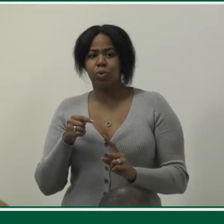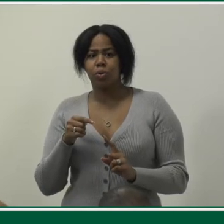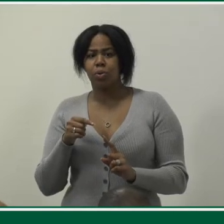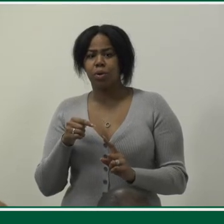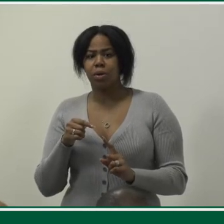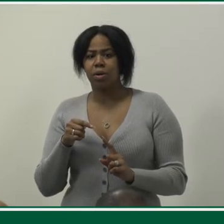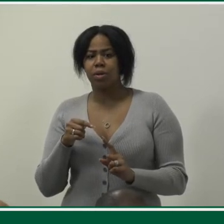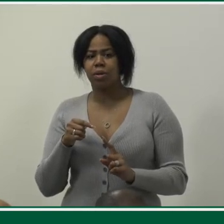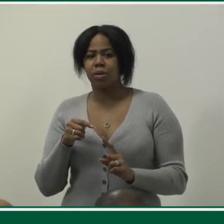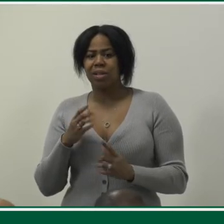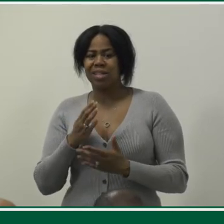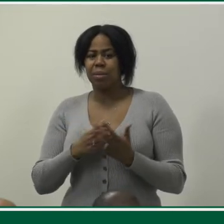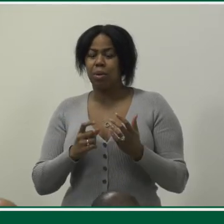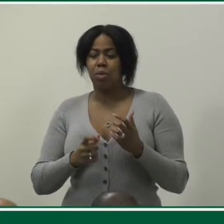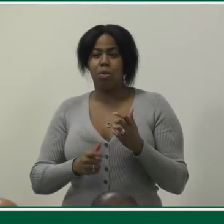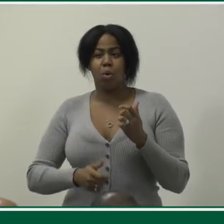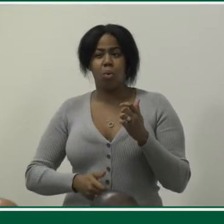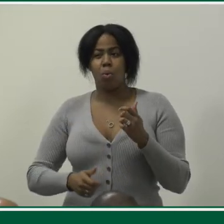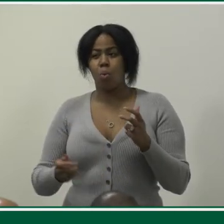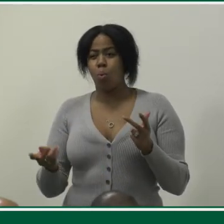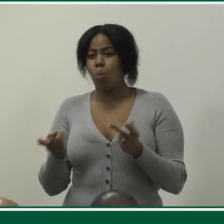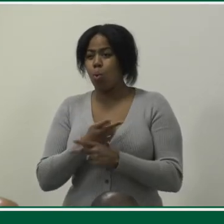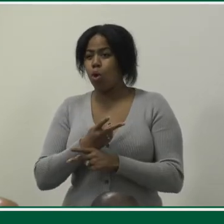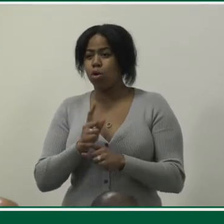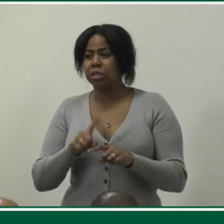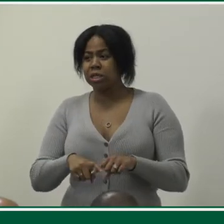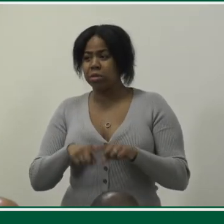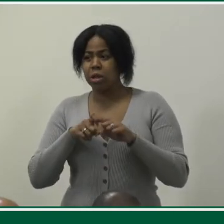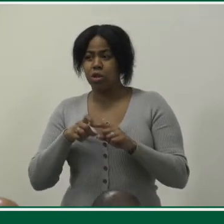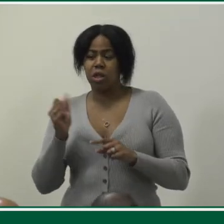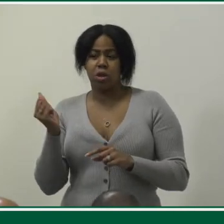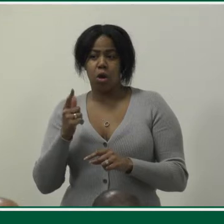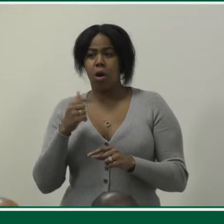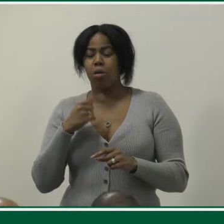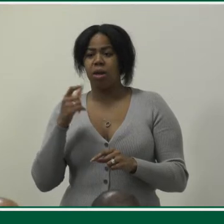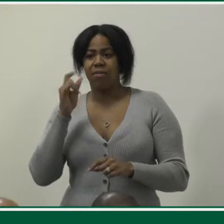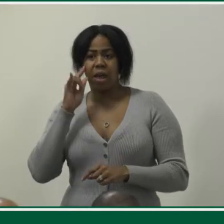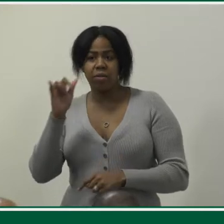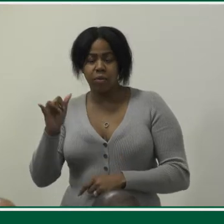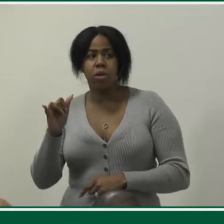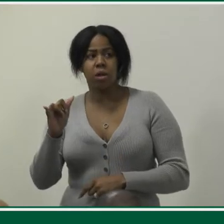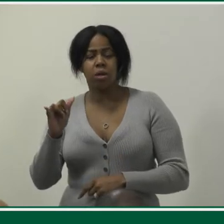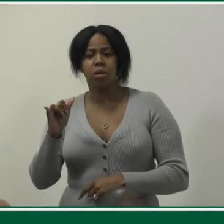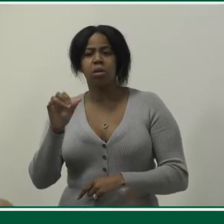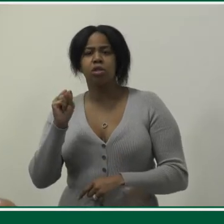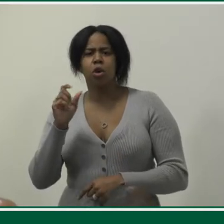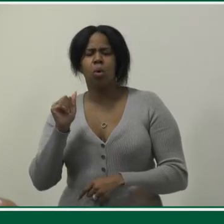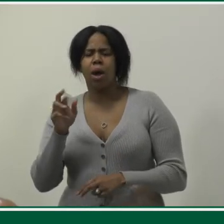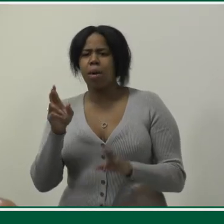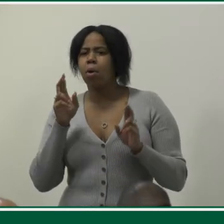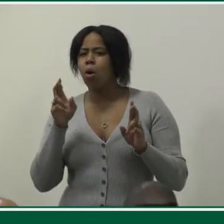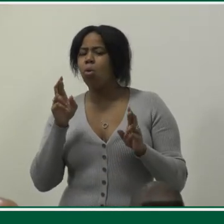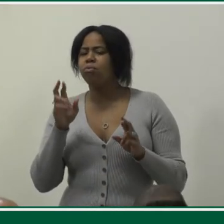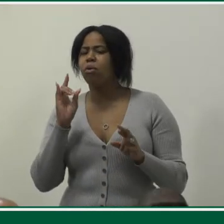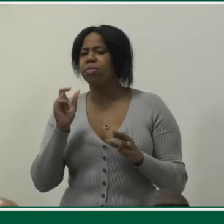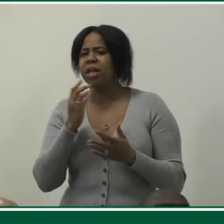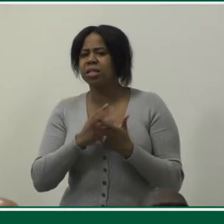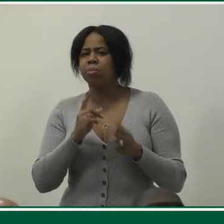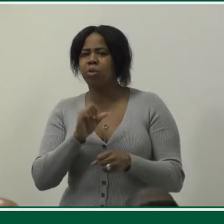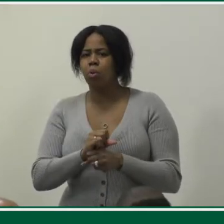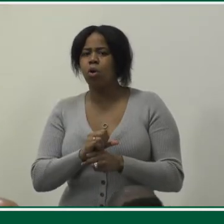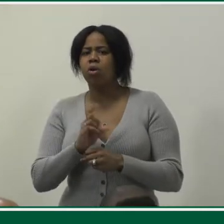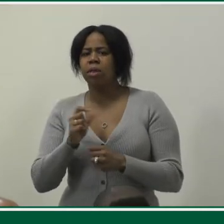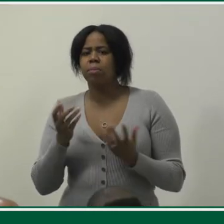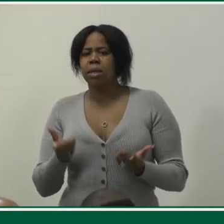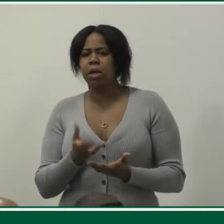some of the worst suspensions in all of California. And so I'm hopeful that some of the work that can be done can help to curb